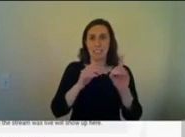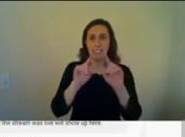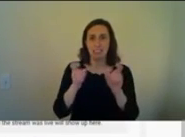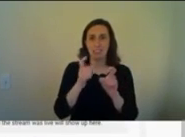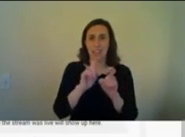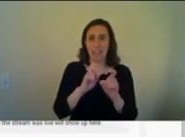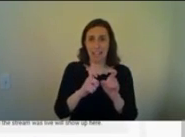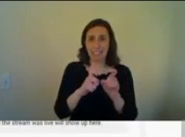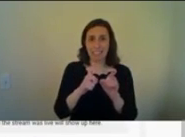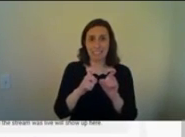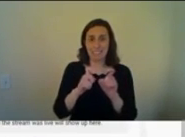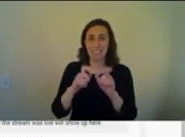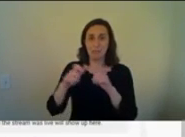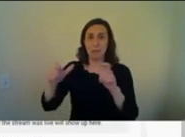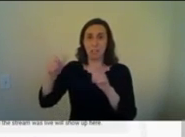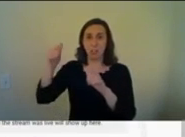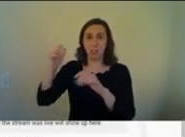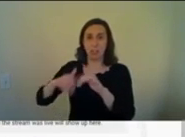and my degree